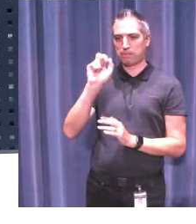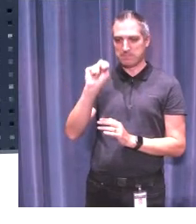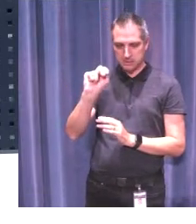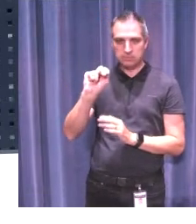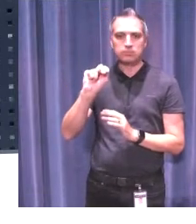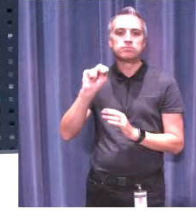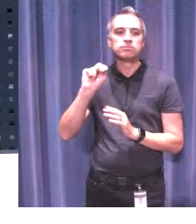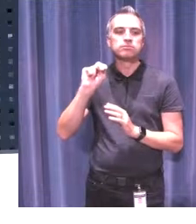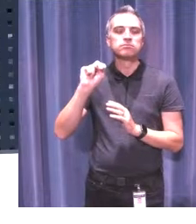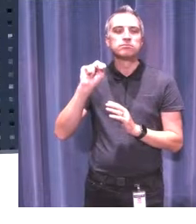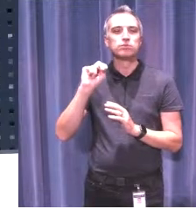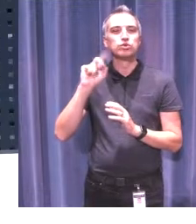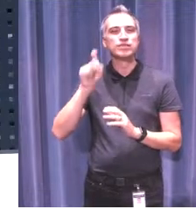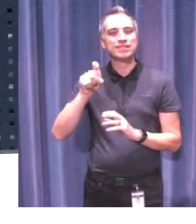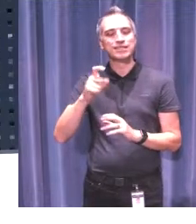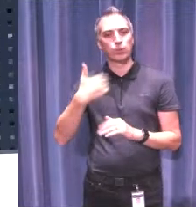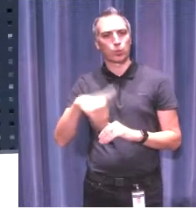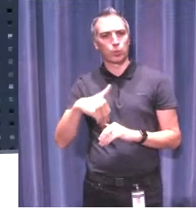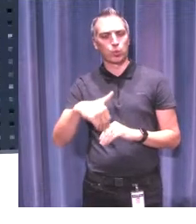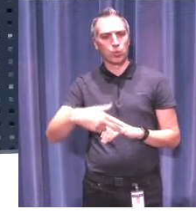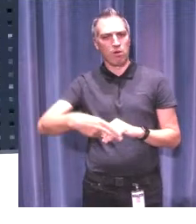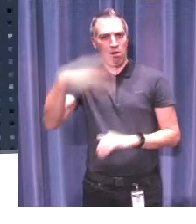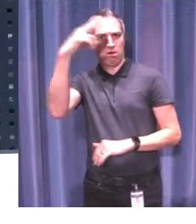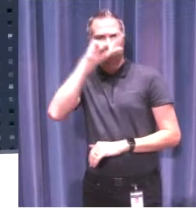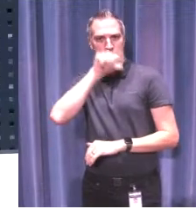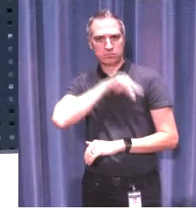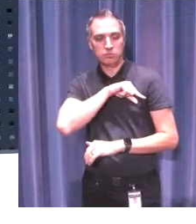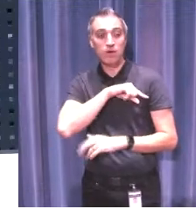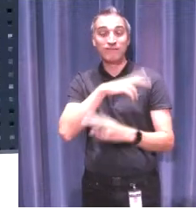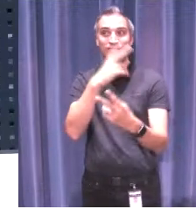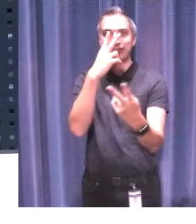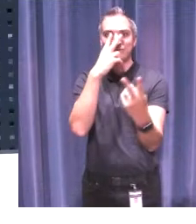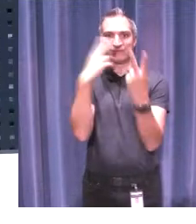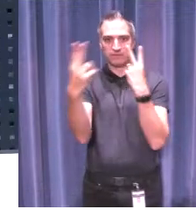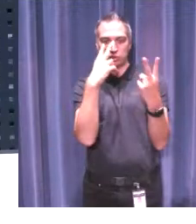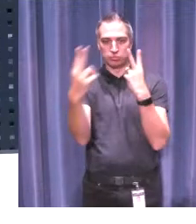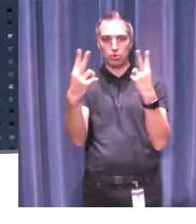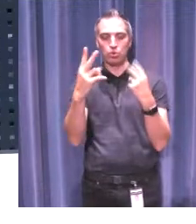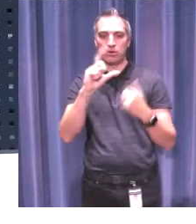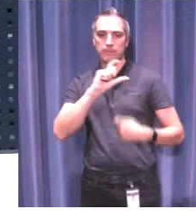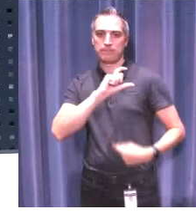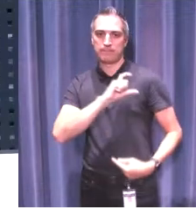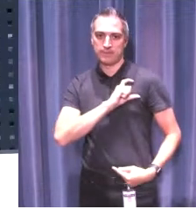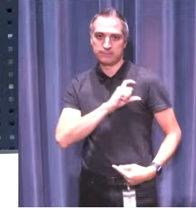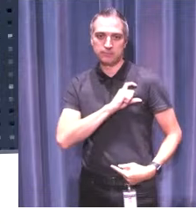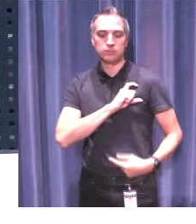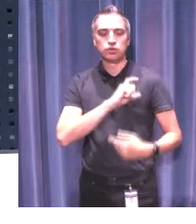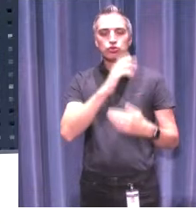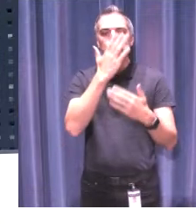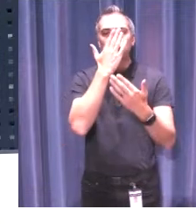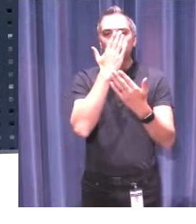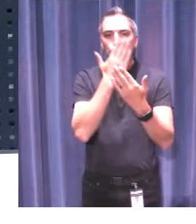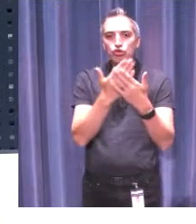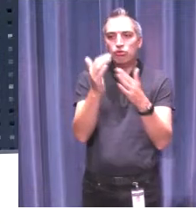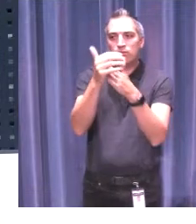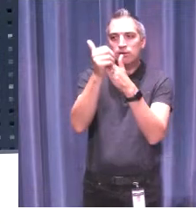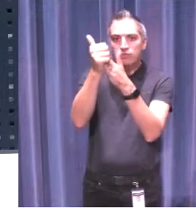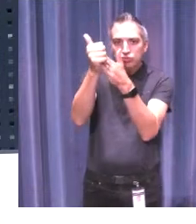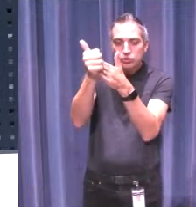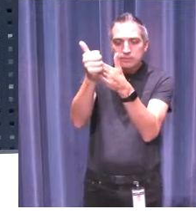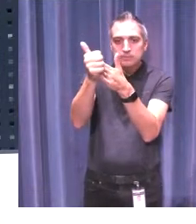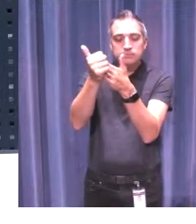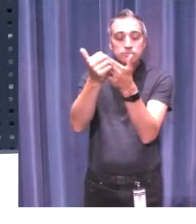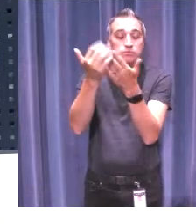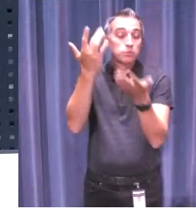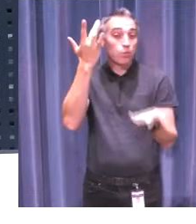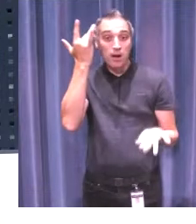capable, visible police department with good leadership, because you're